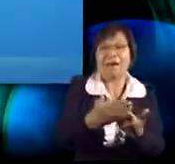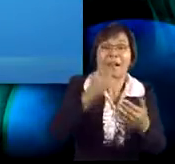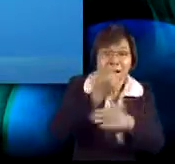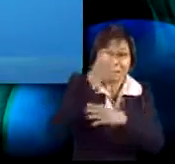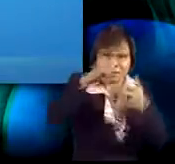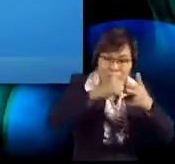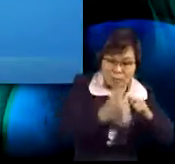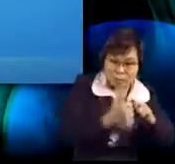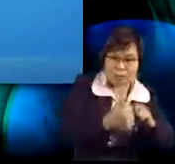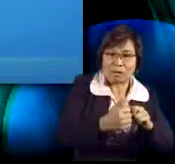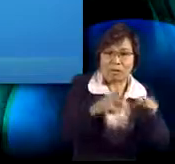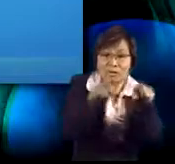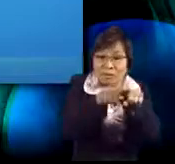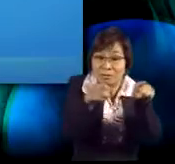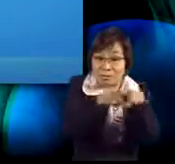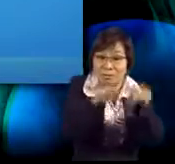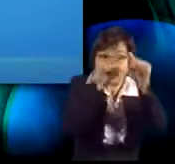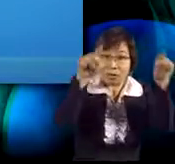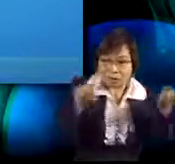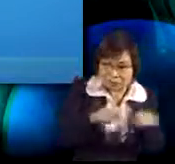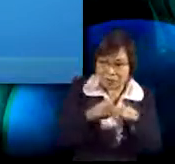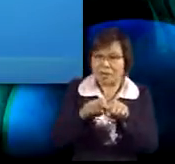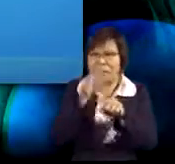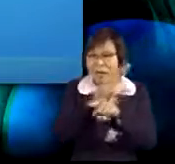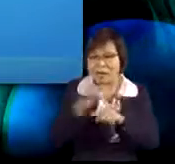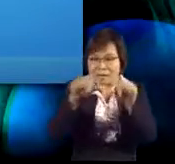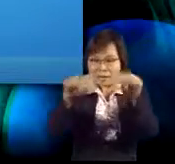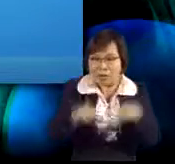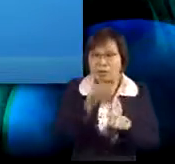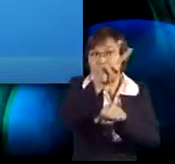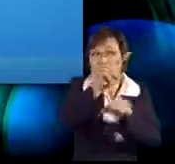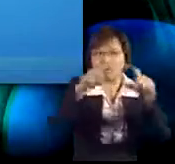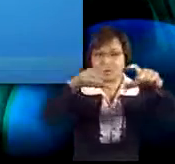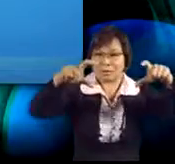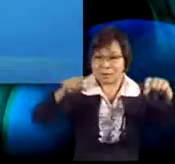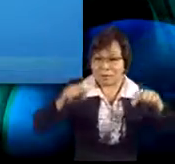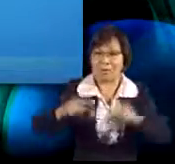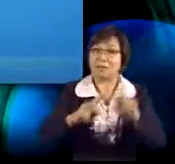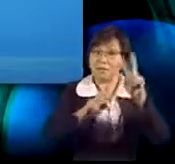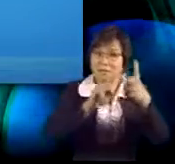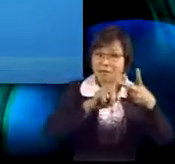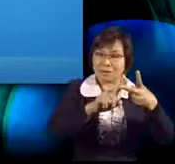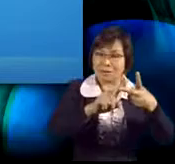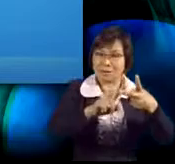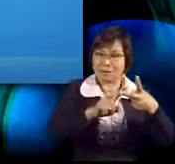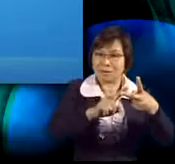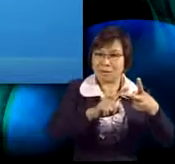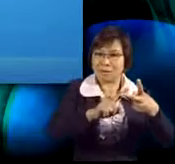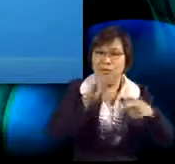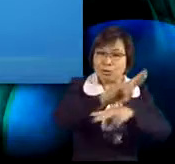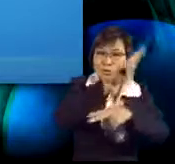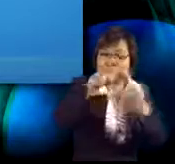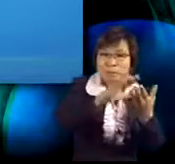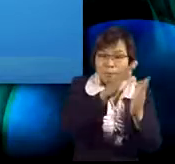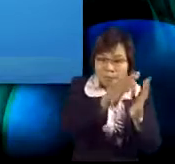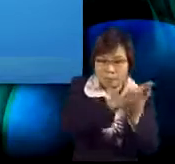problem. Two identical rectangular cards and the area of the two cards. Second, devise a plan. Use